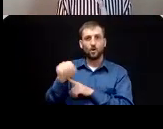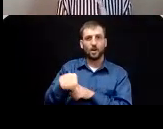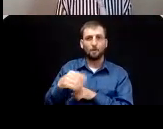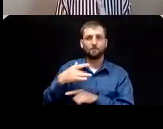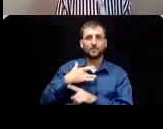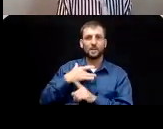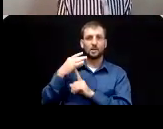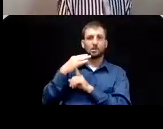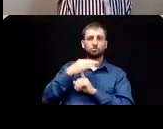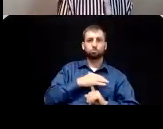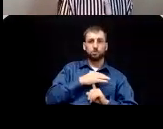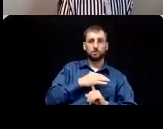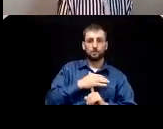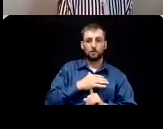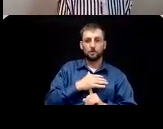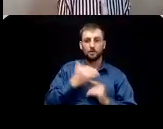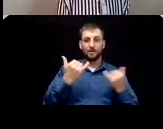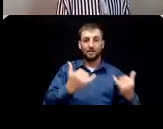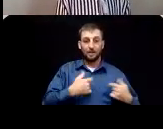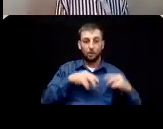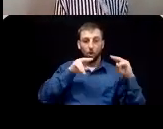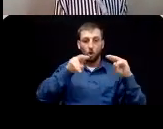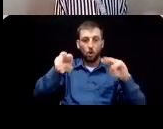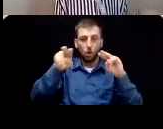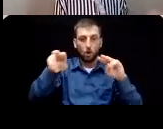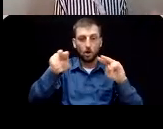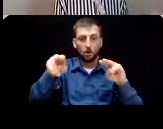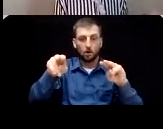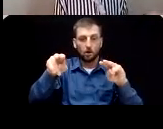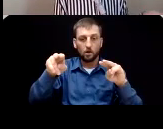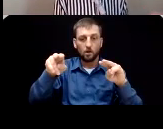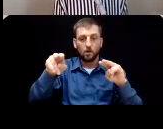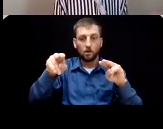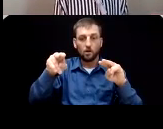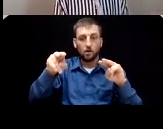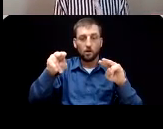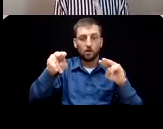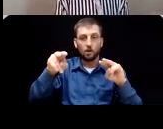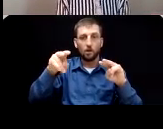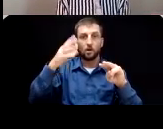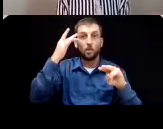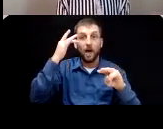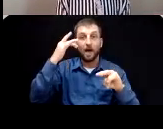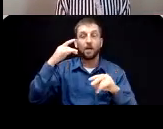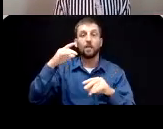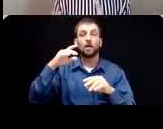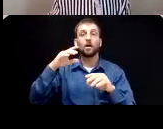I'm looking forward to hearing your thoughts about this because building community starts with the sharing of ideas.